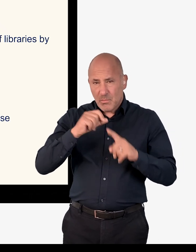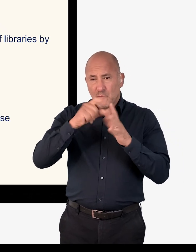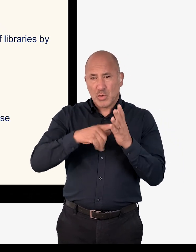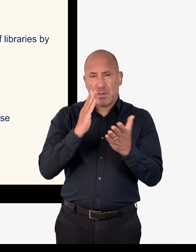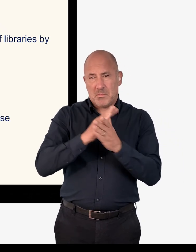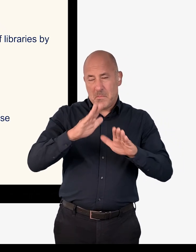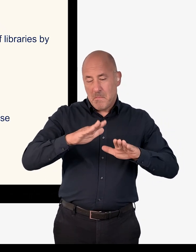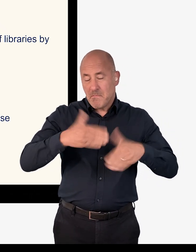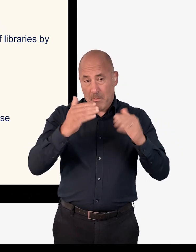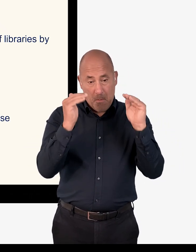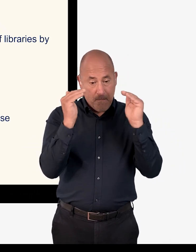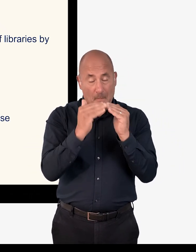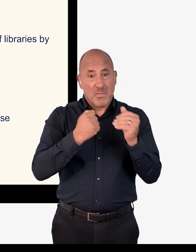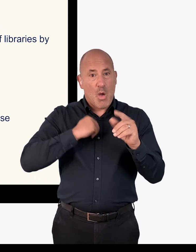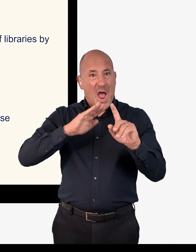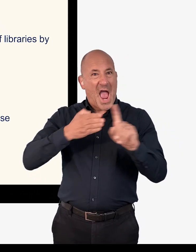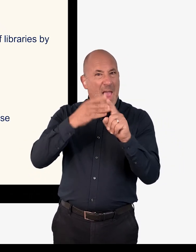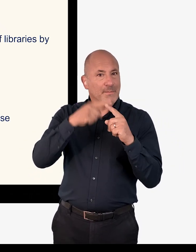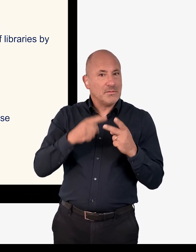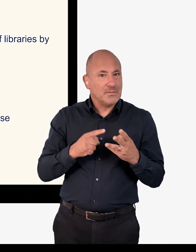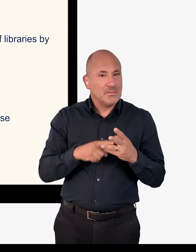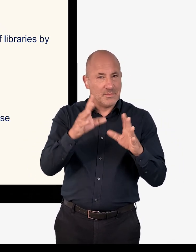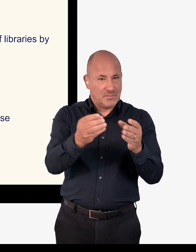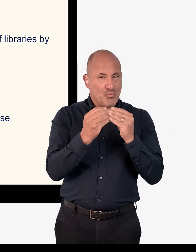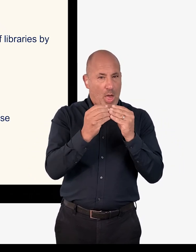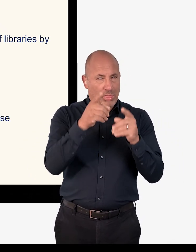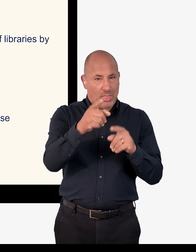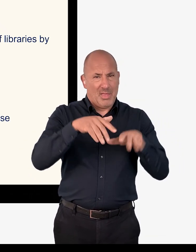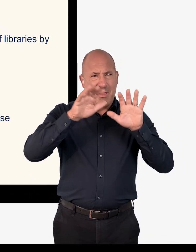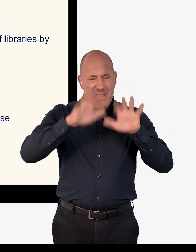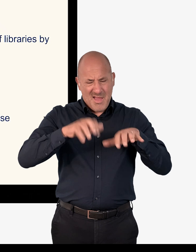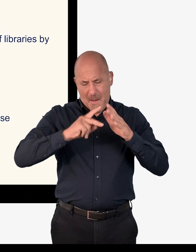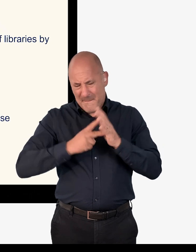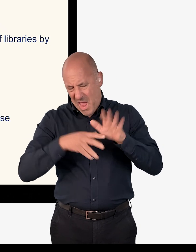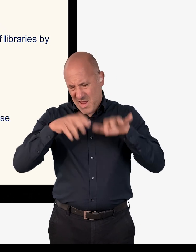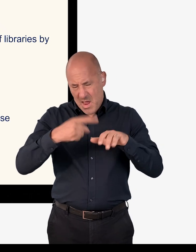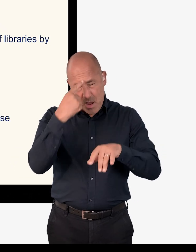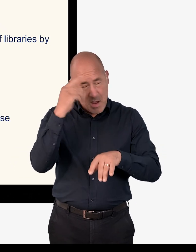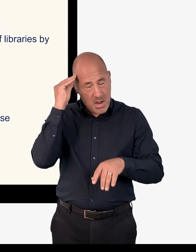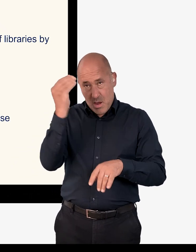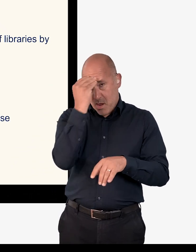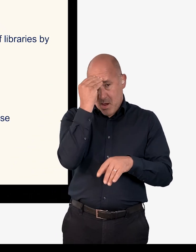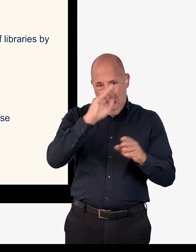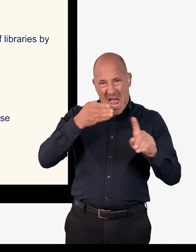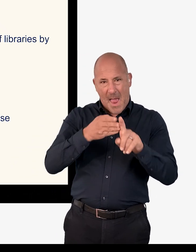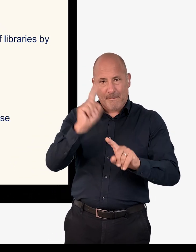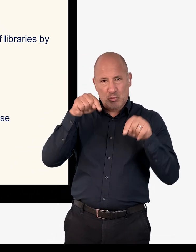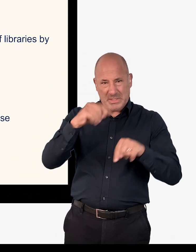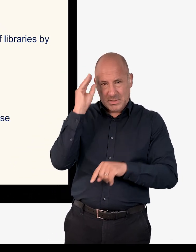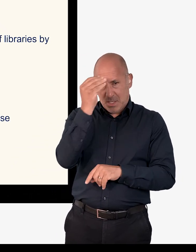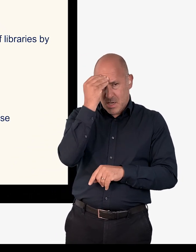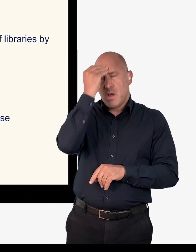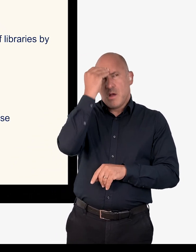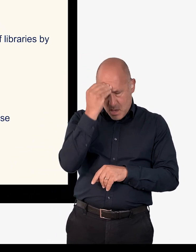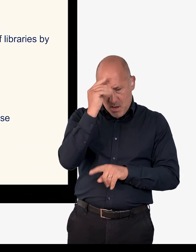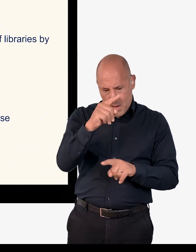that deliver against these aims. So it's worth having them at the front of your mind when planning and writing your application